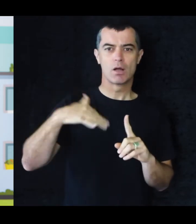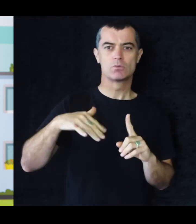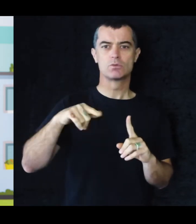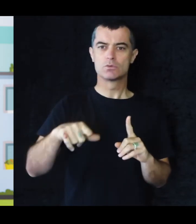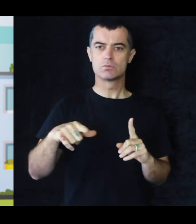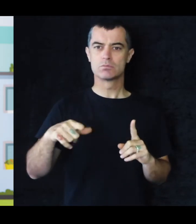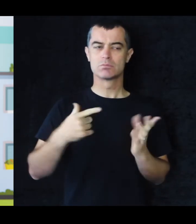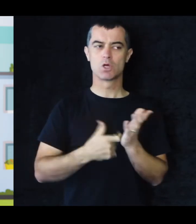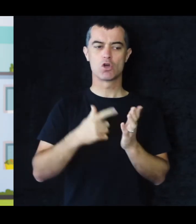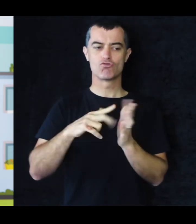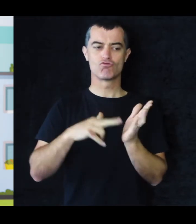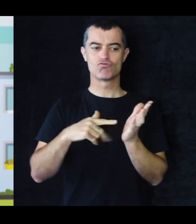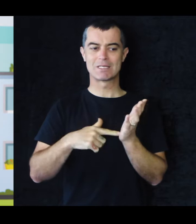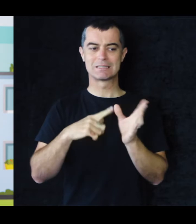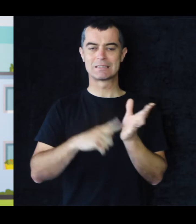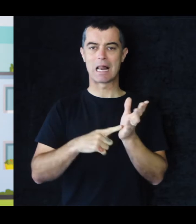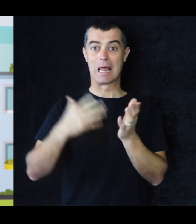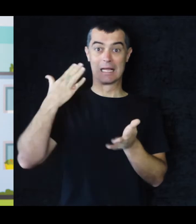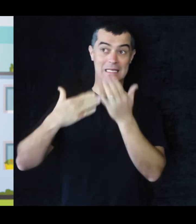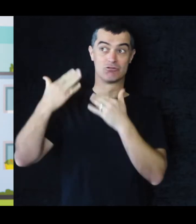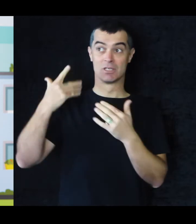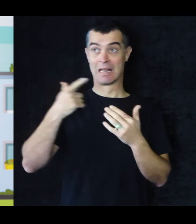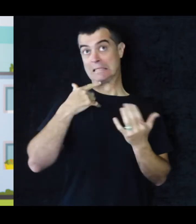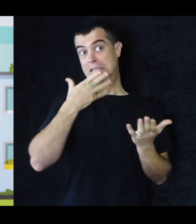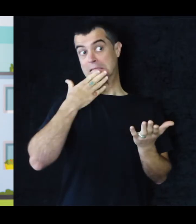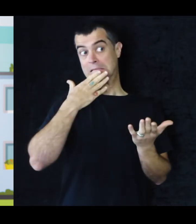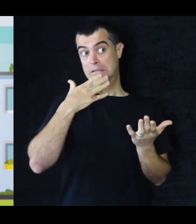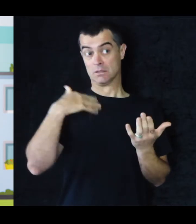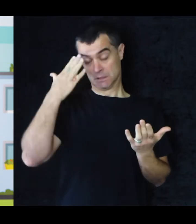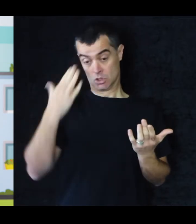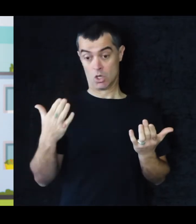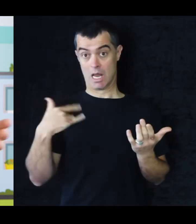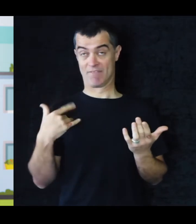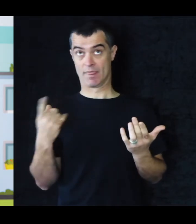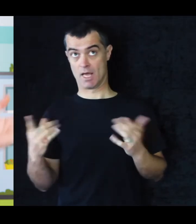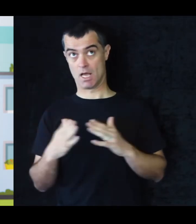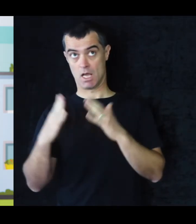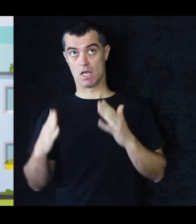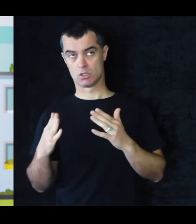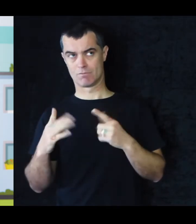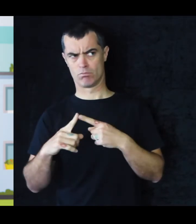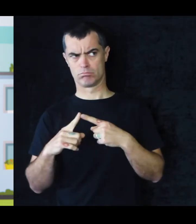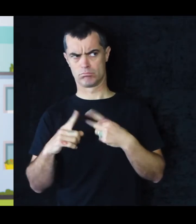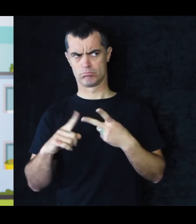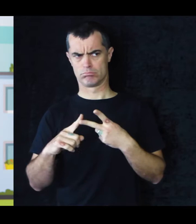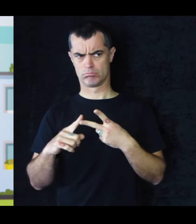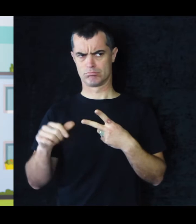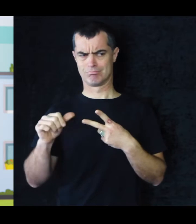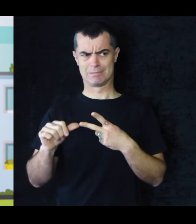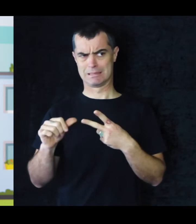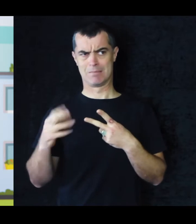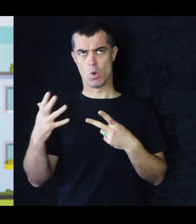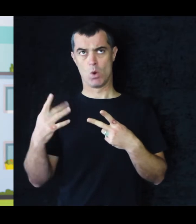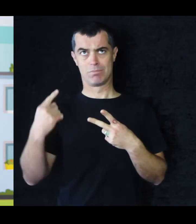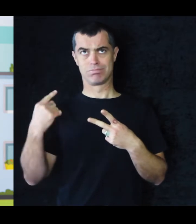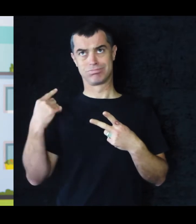your rental history, and you're going, I don't know, I lived here for so long and I don't know any